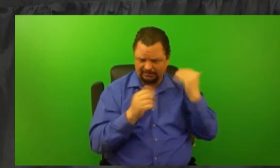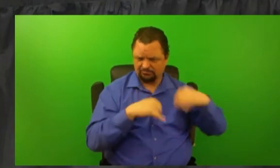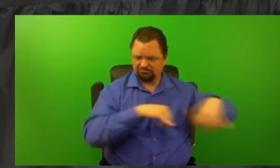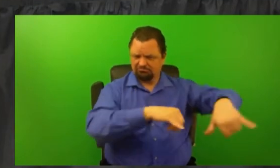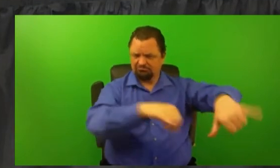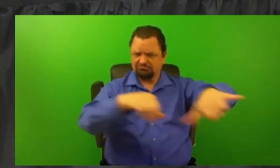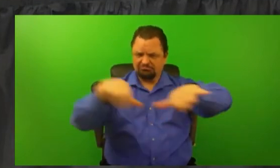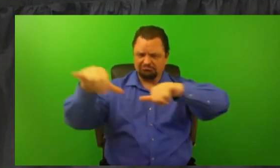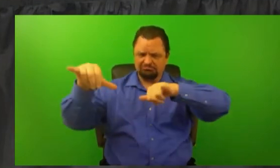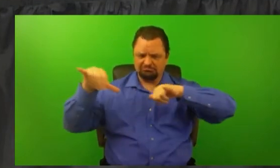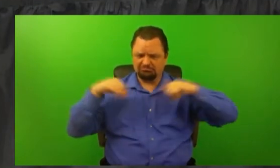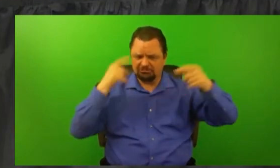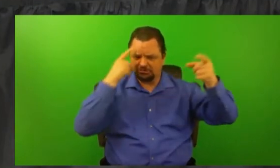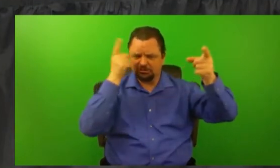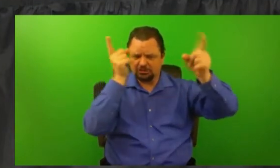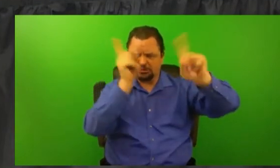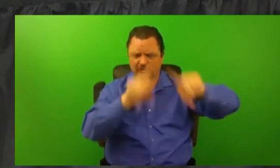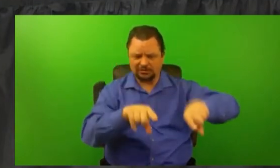was saying.